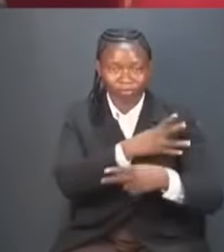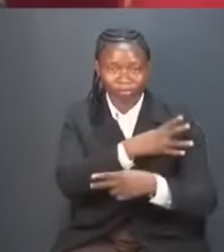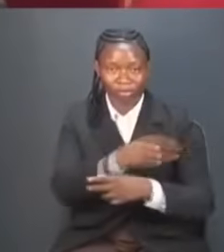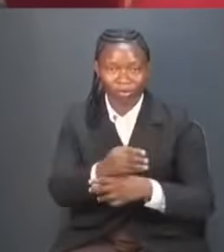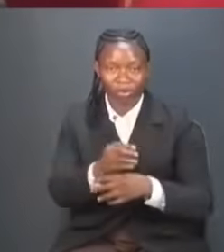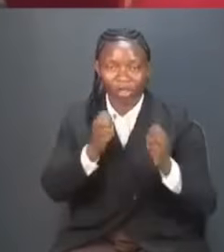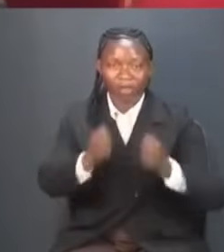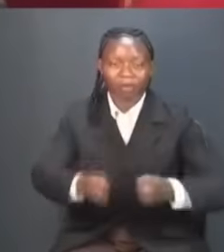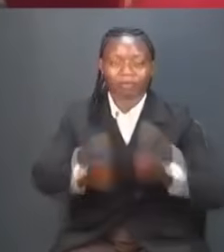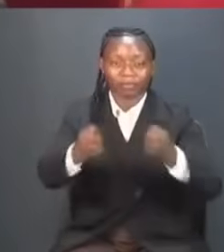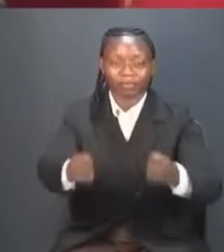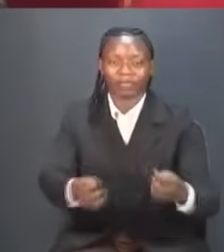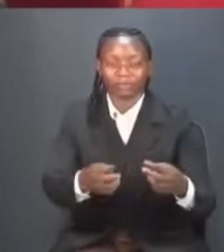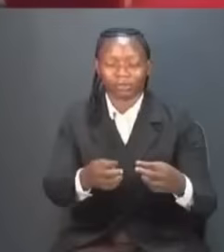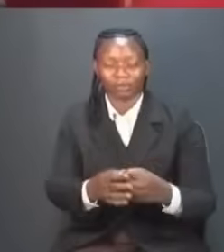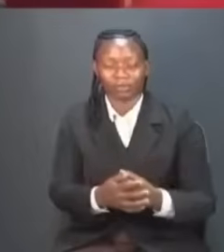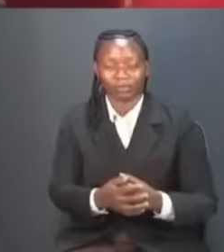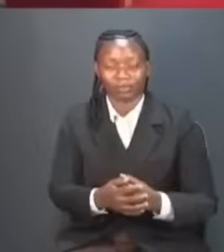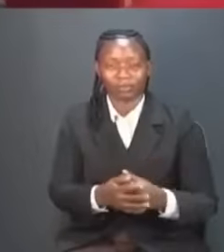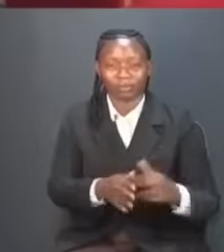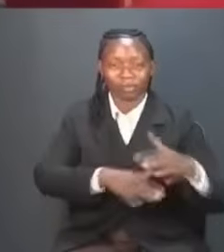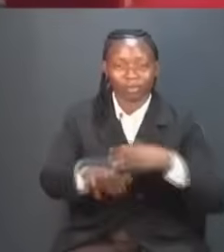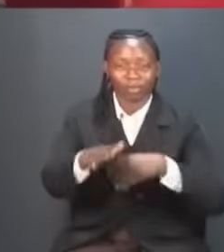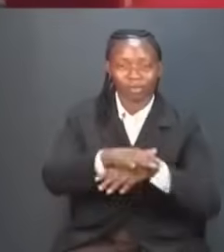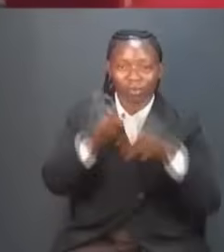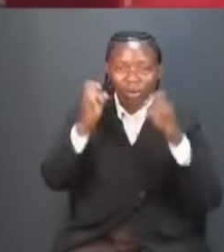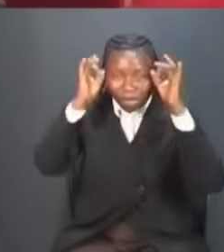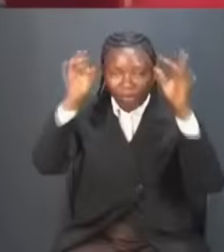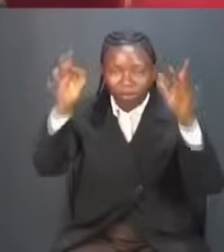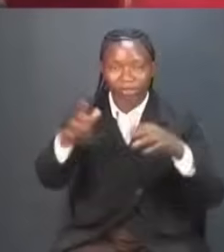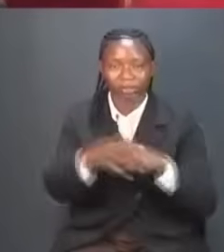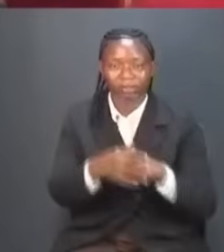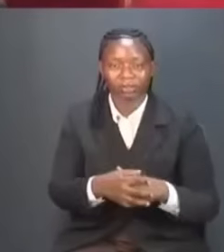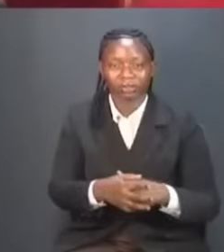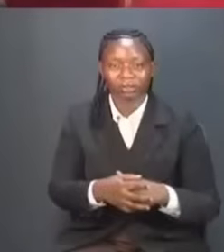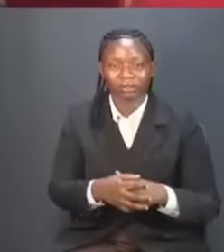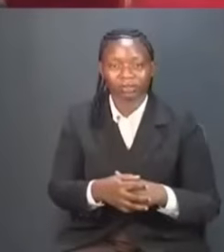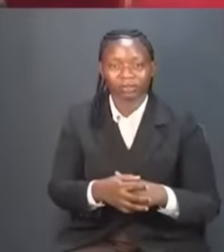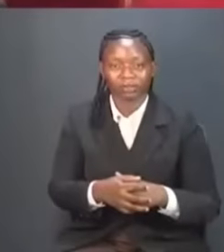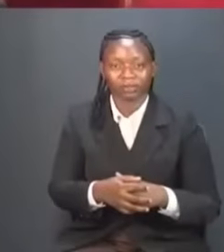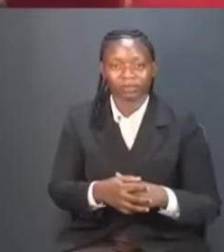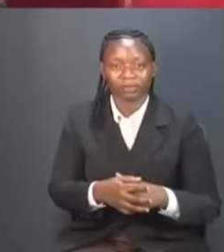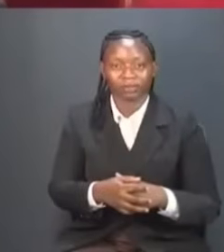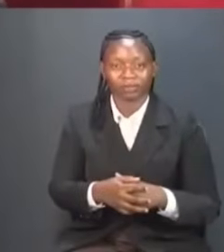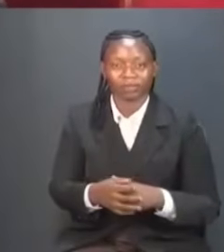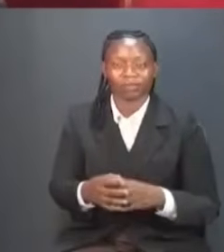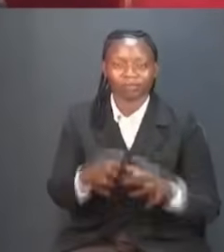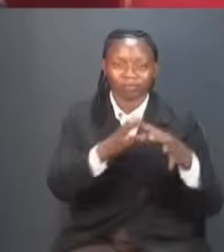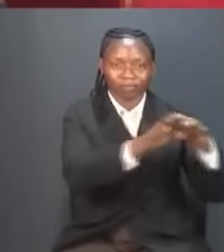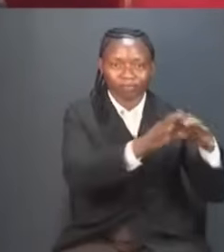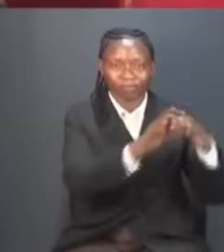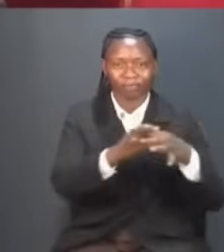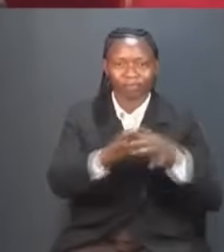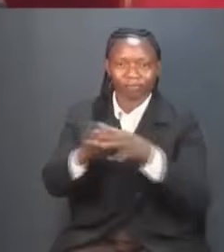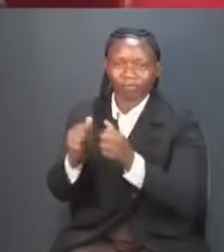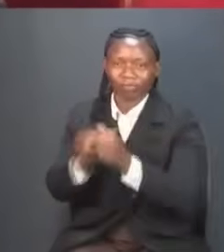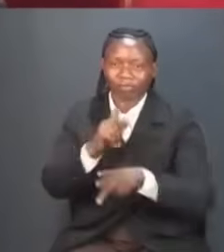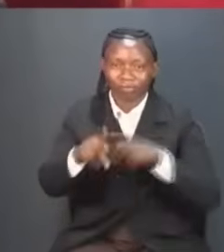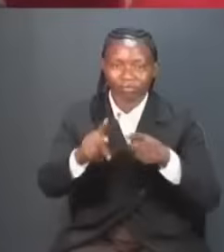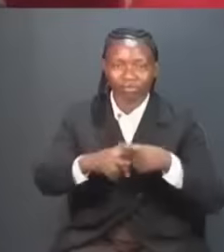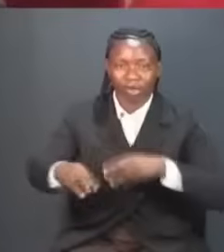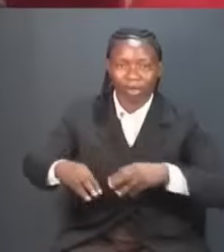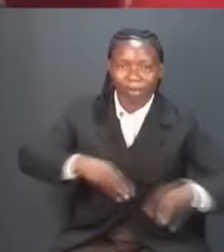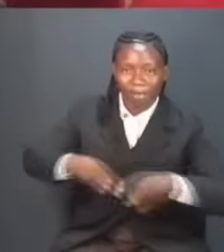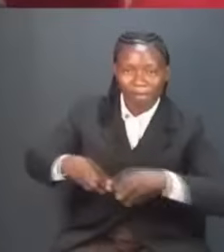emergency response plans based on risk profiles, collaborate with trading partners to manage